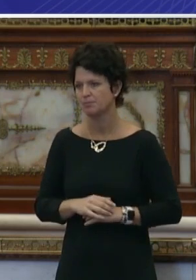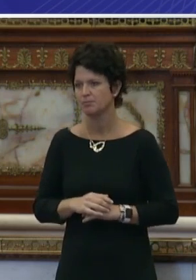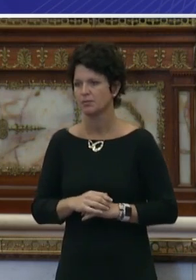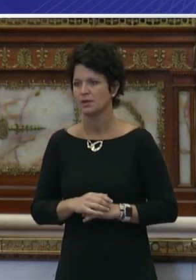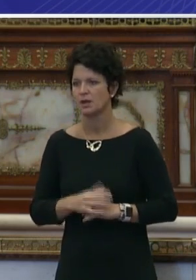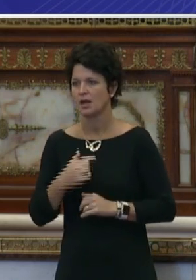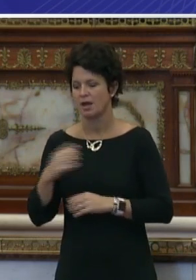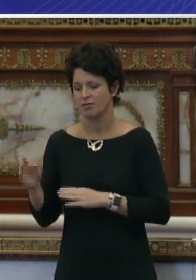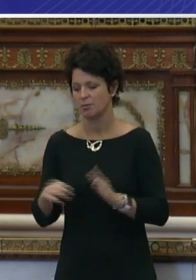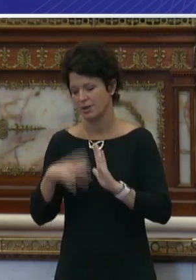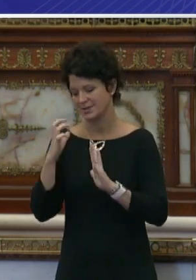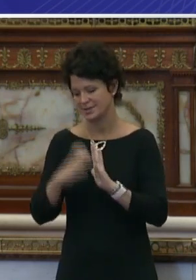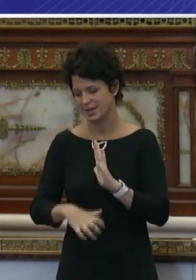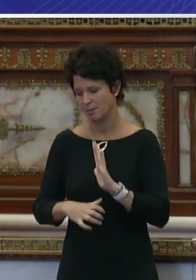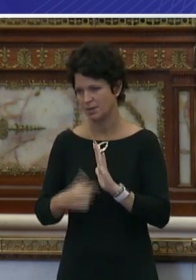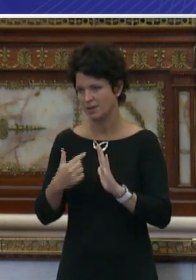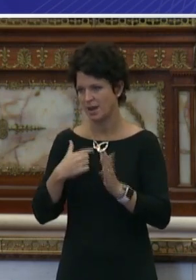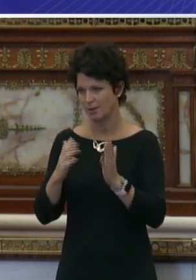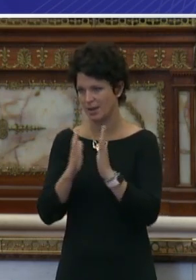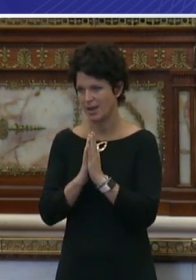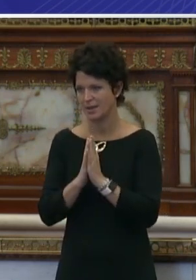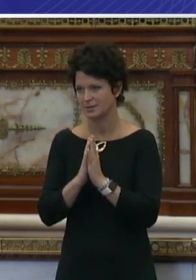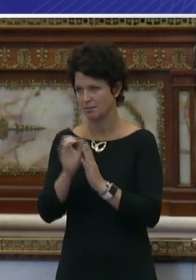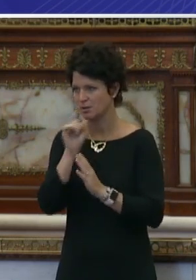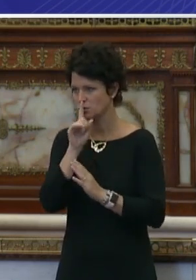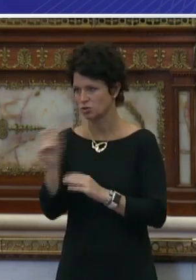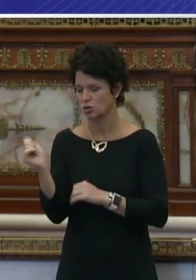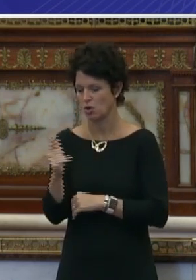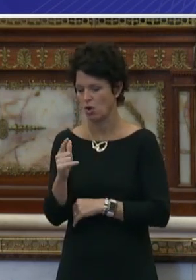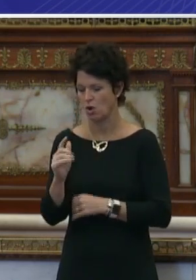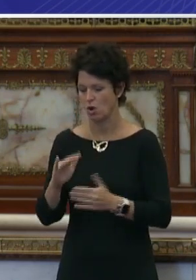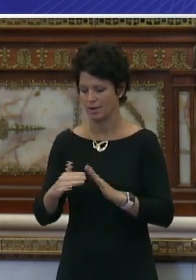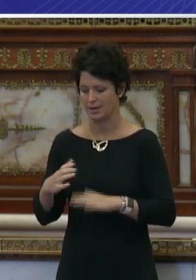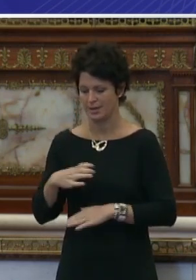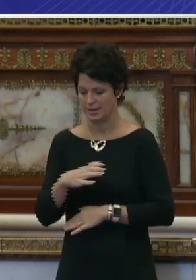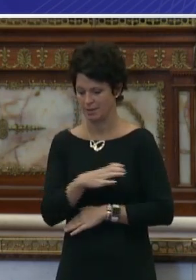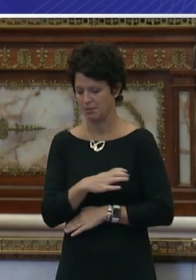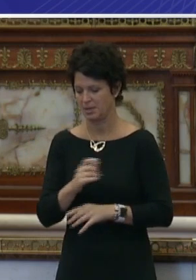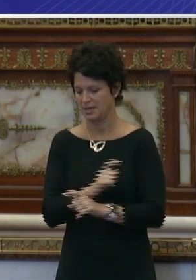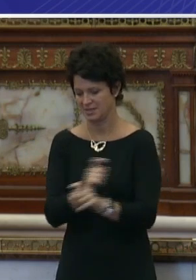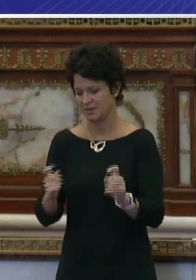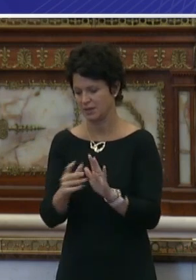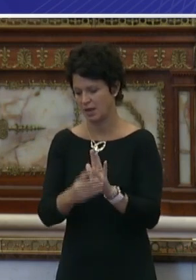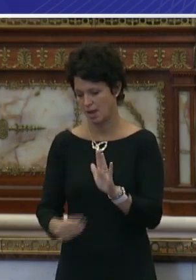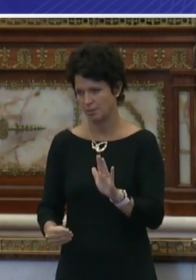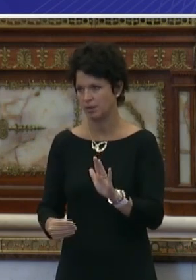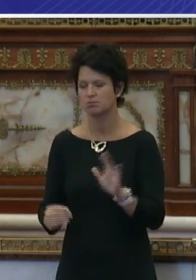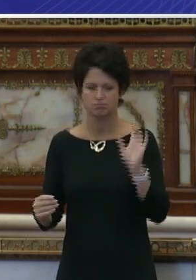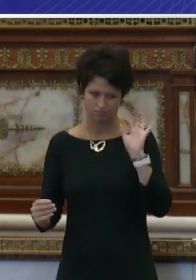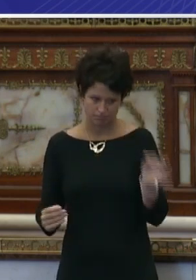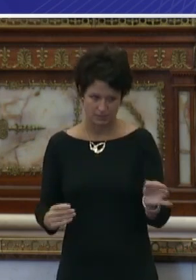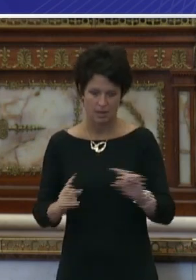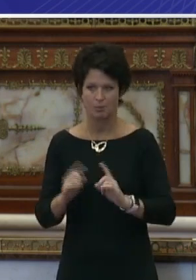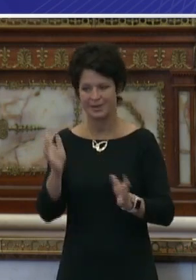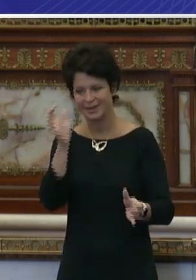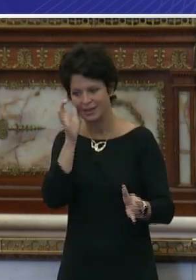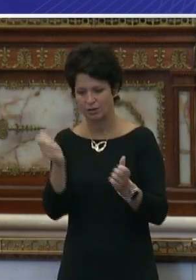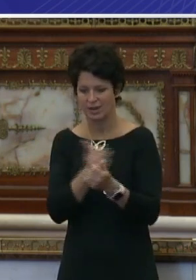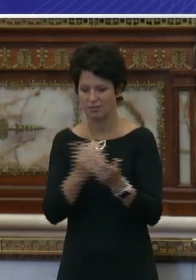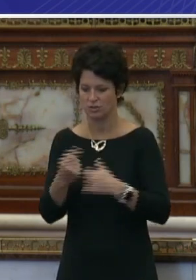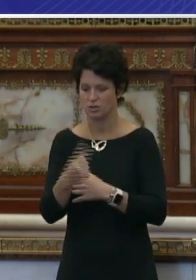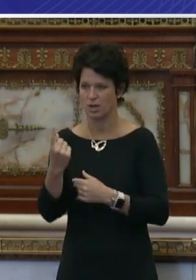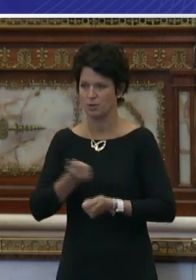a prepared statement that I would ask that make sure that all the committee receive. Sure. But I think after hearing everything today, I